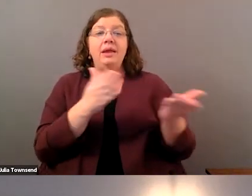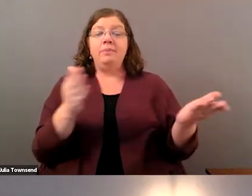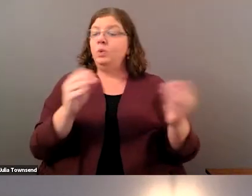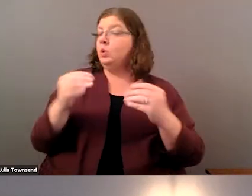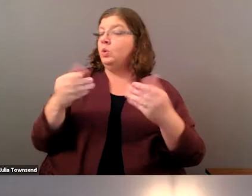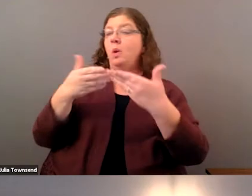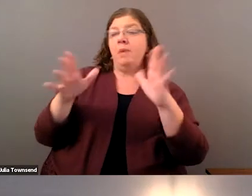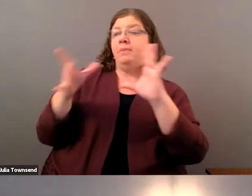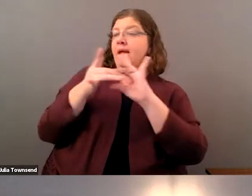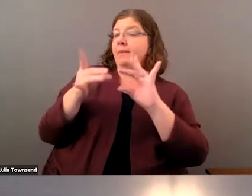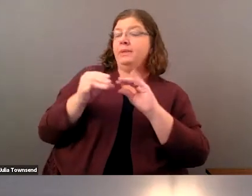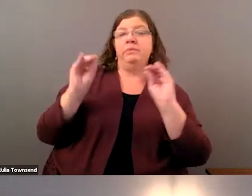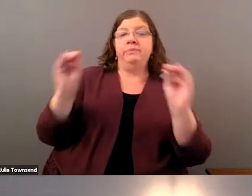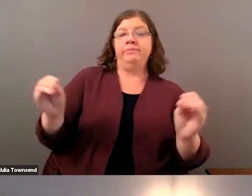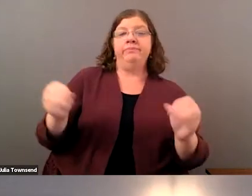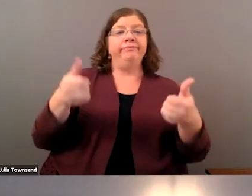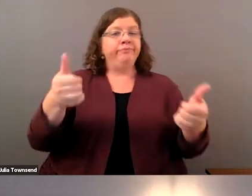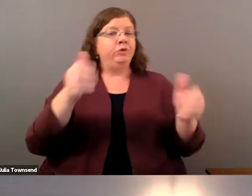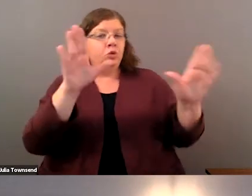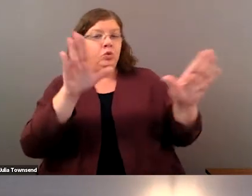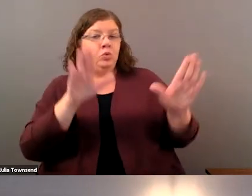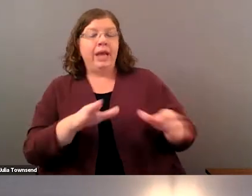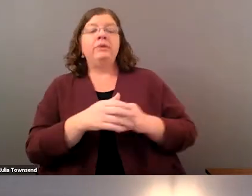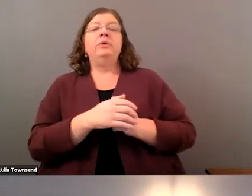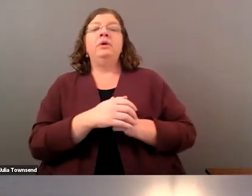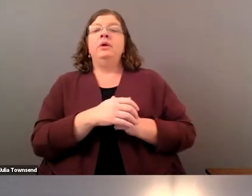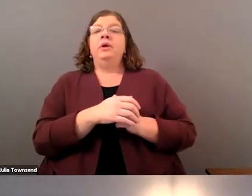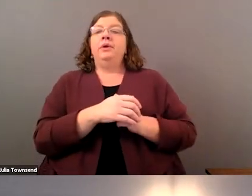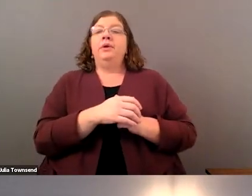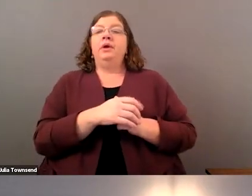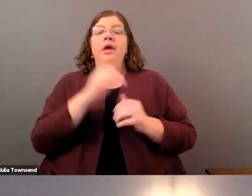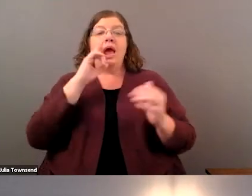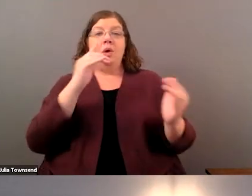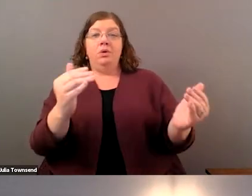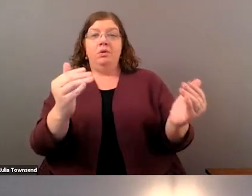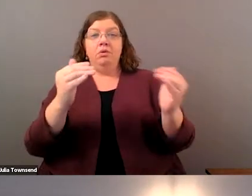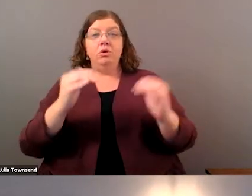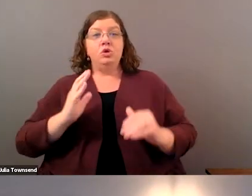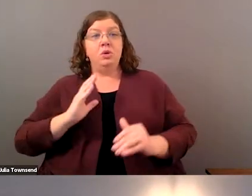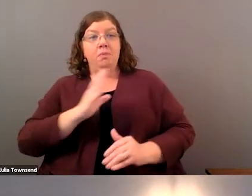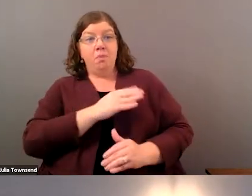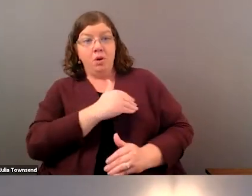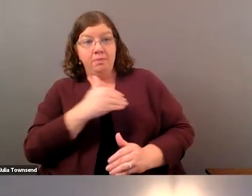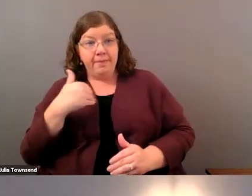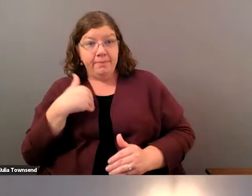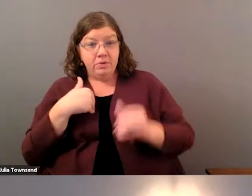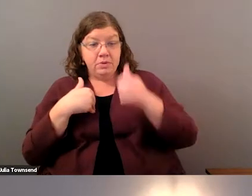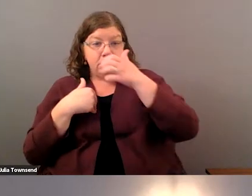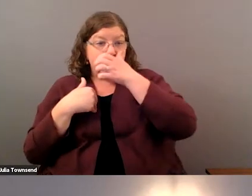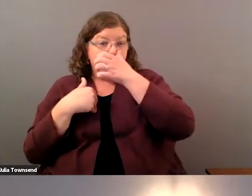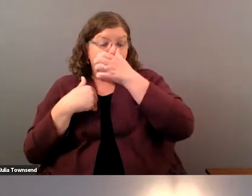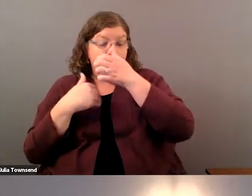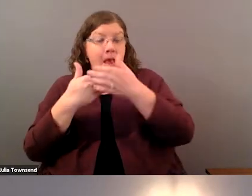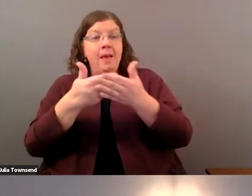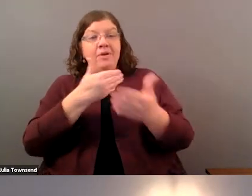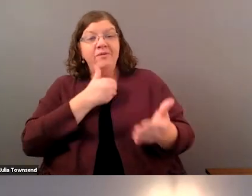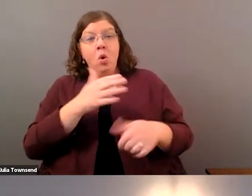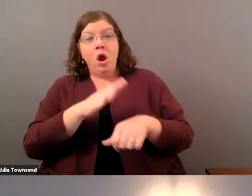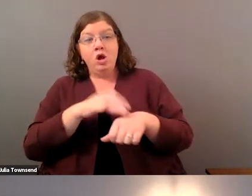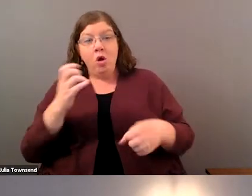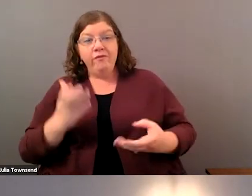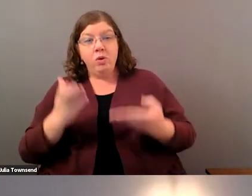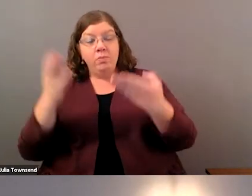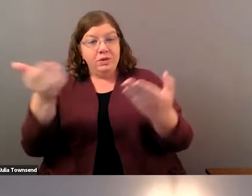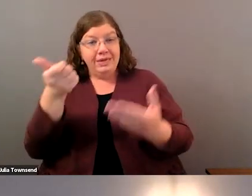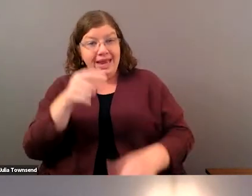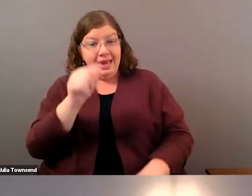comment. Great. And so I'll move on now to board members. Board members, before I call for a motion, are there any